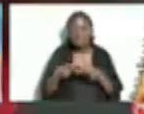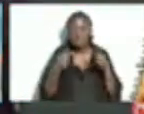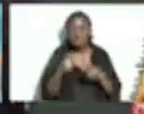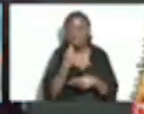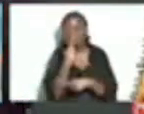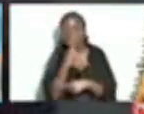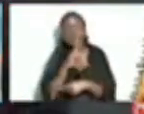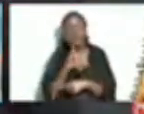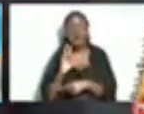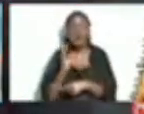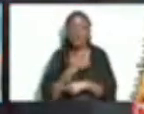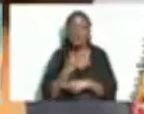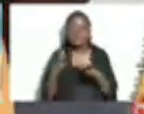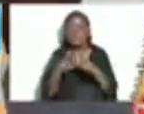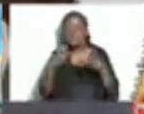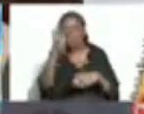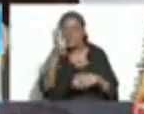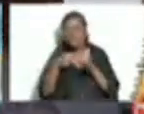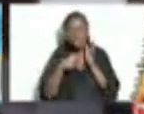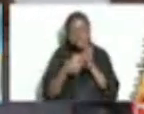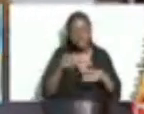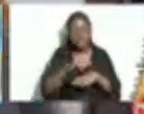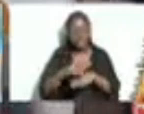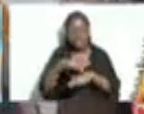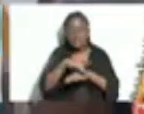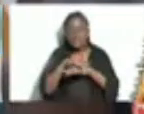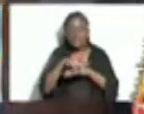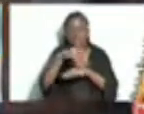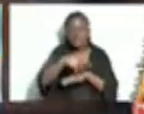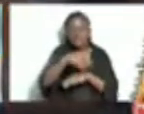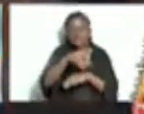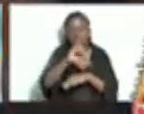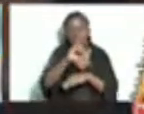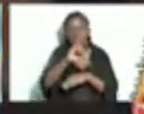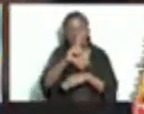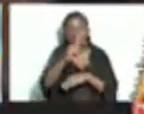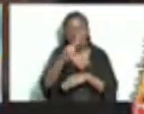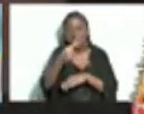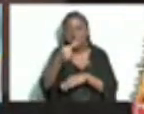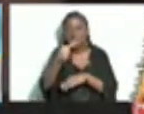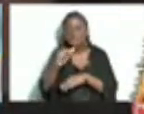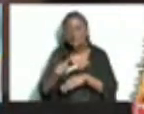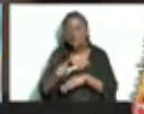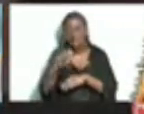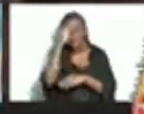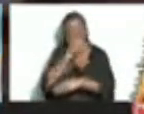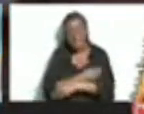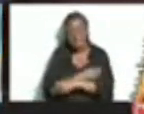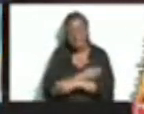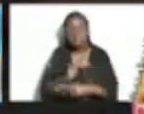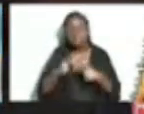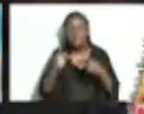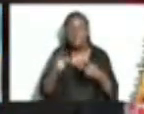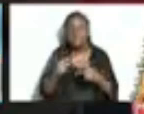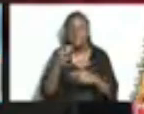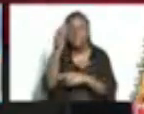We? The Greatest Show on Earth. The Prodigal Sons Junkanoo Group presents Forward, Upward,